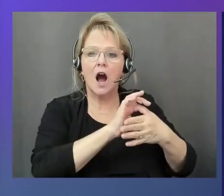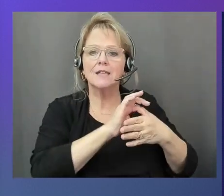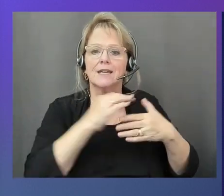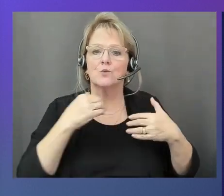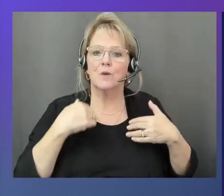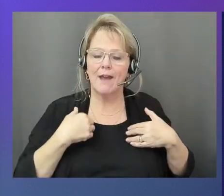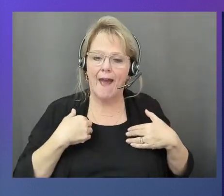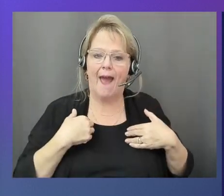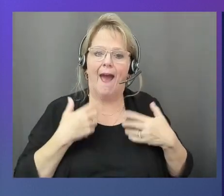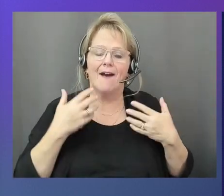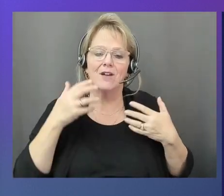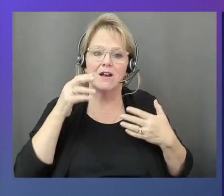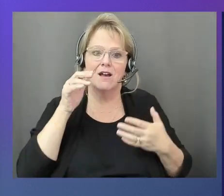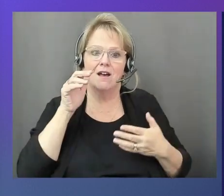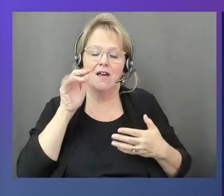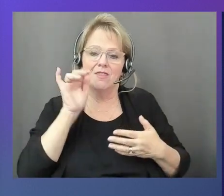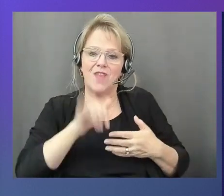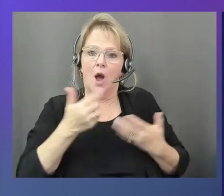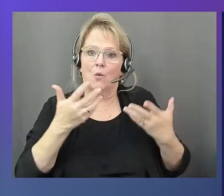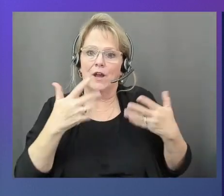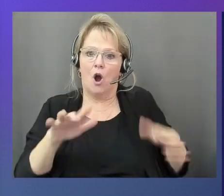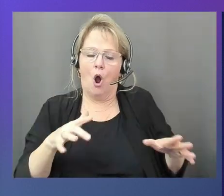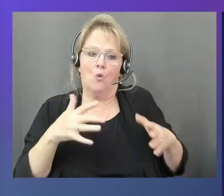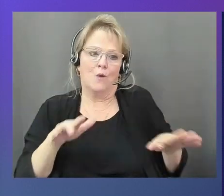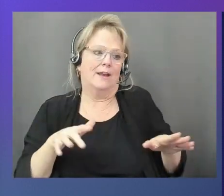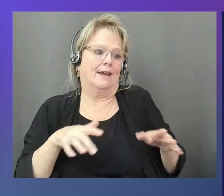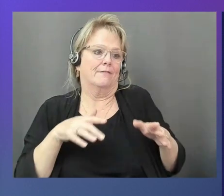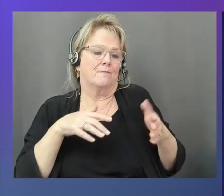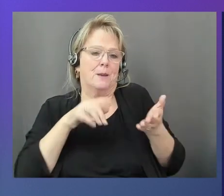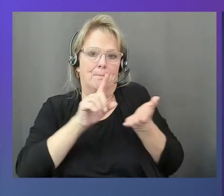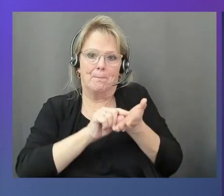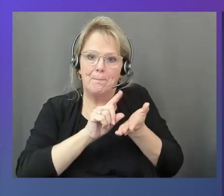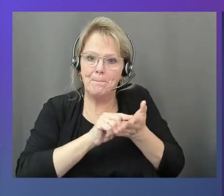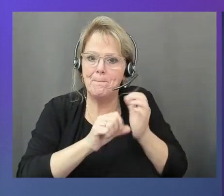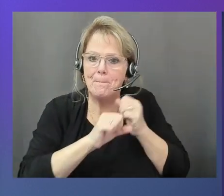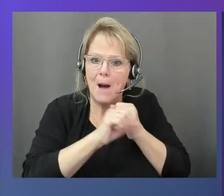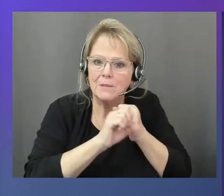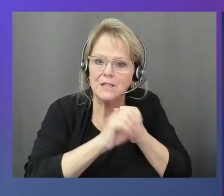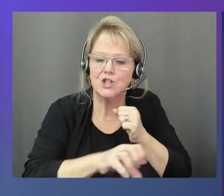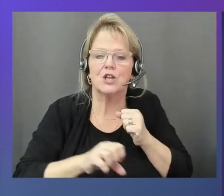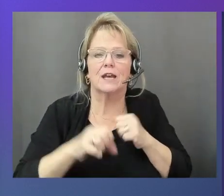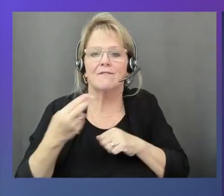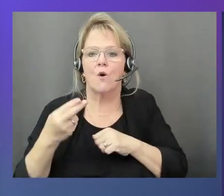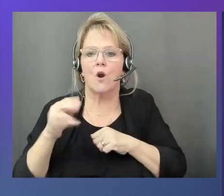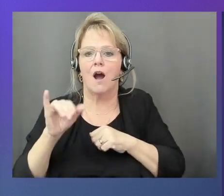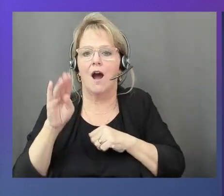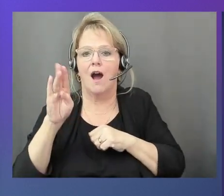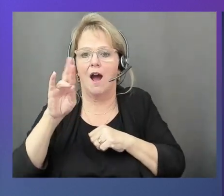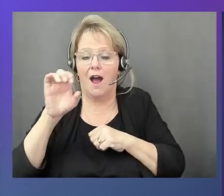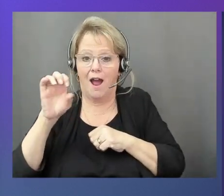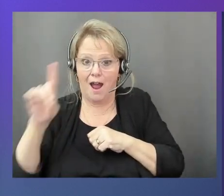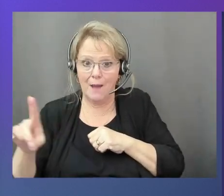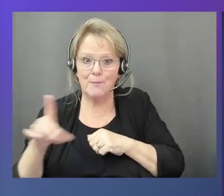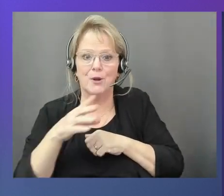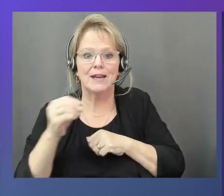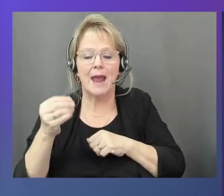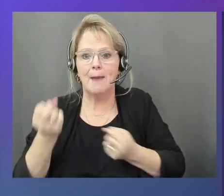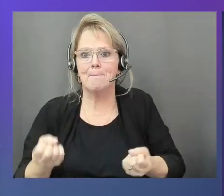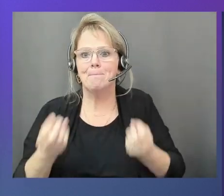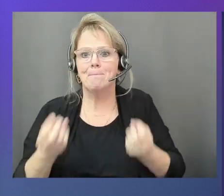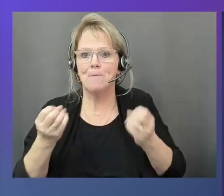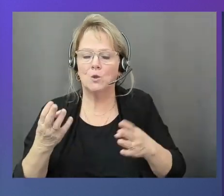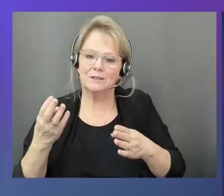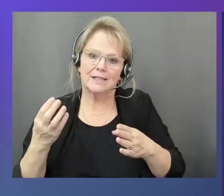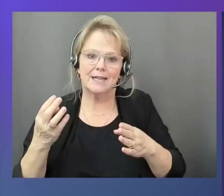around hybrid and multi-cloud operations. Look to the content that also is very focused on the open standards